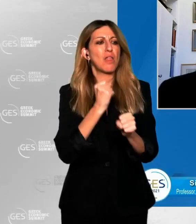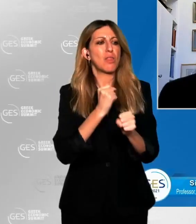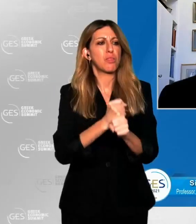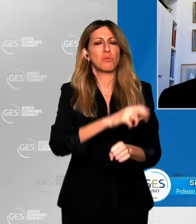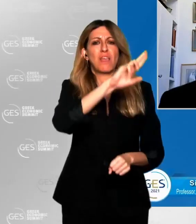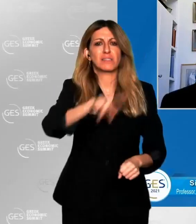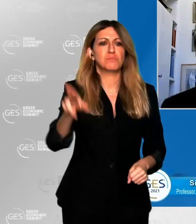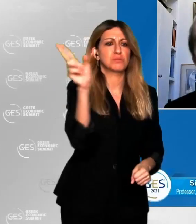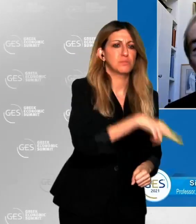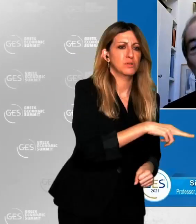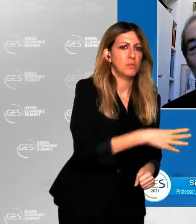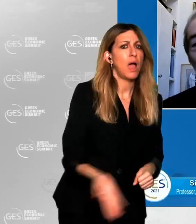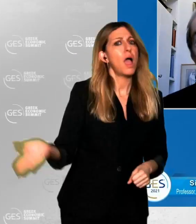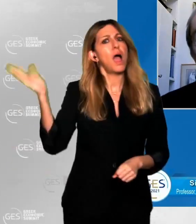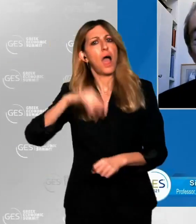Now, what